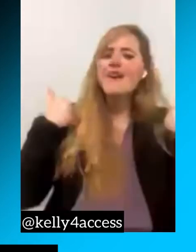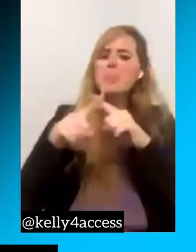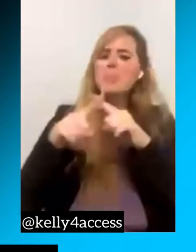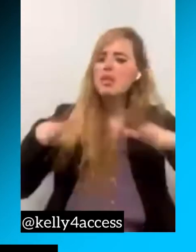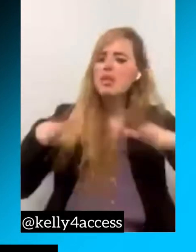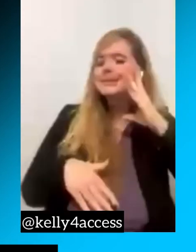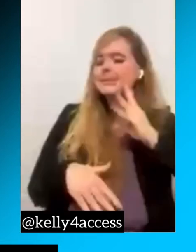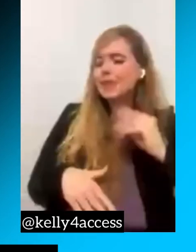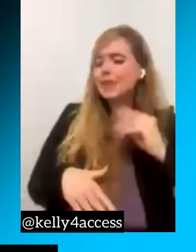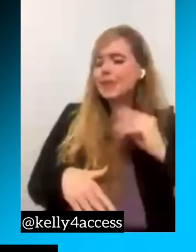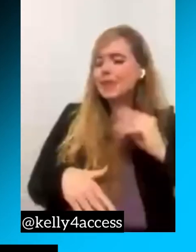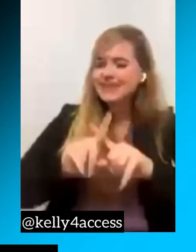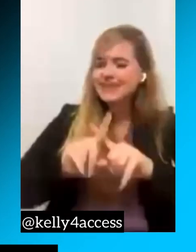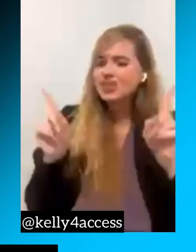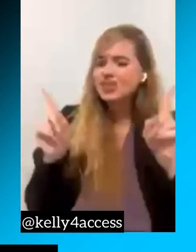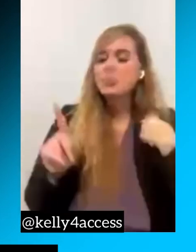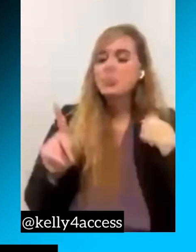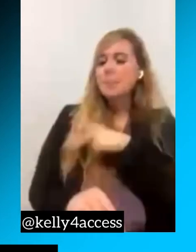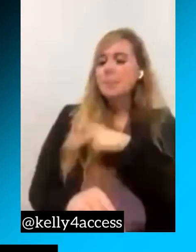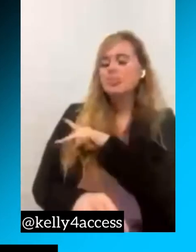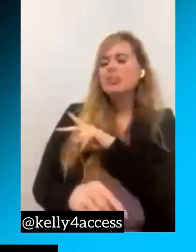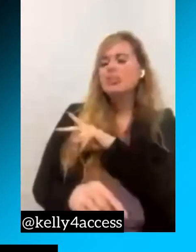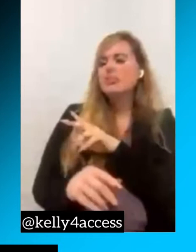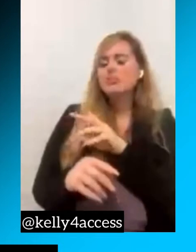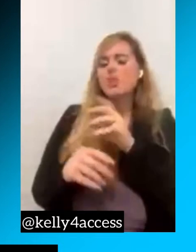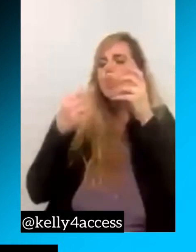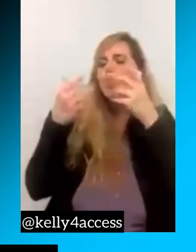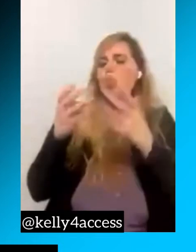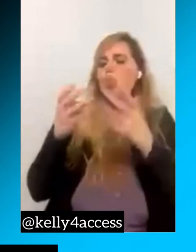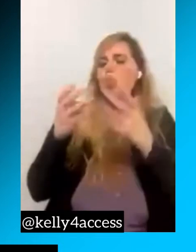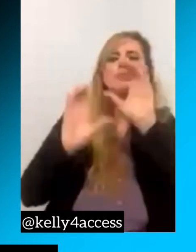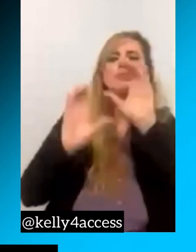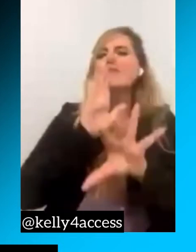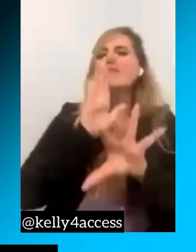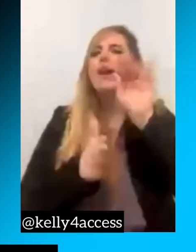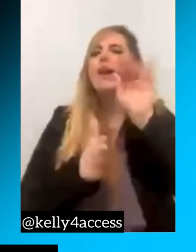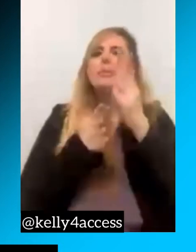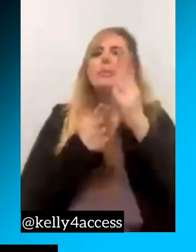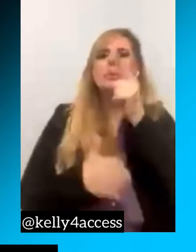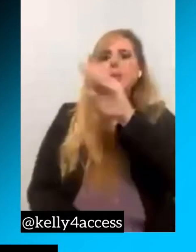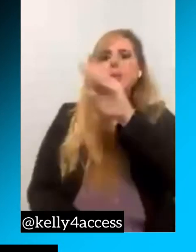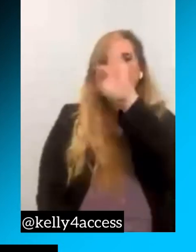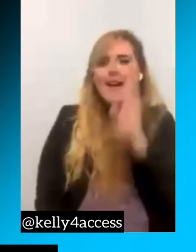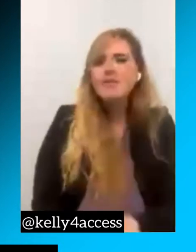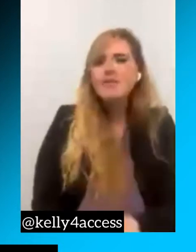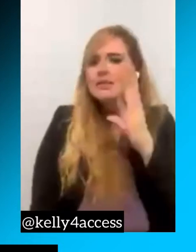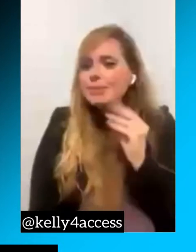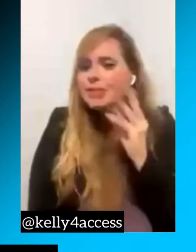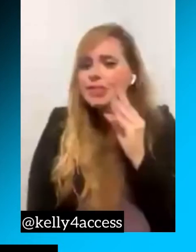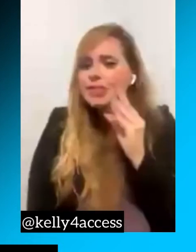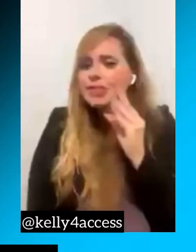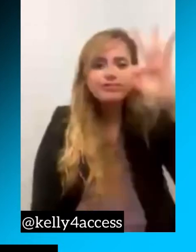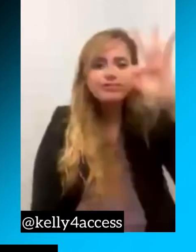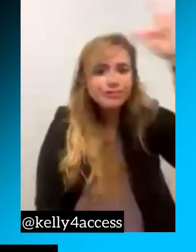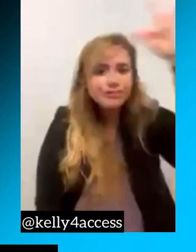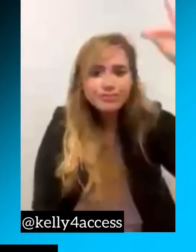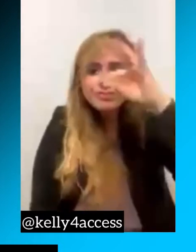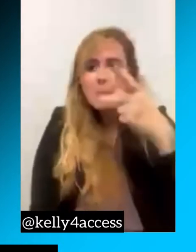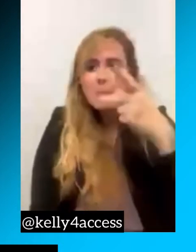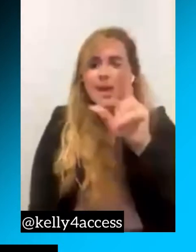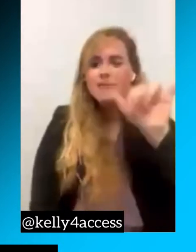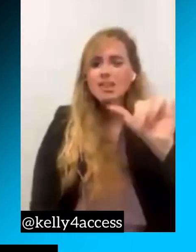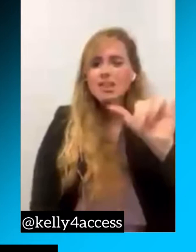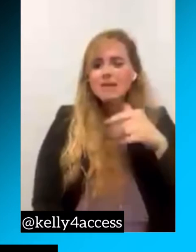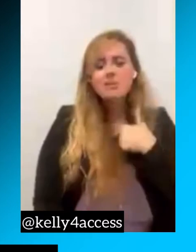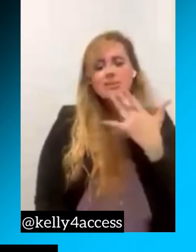And I personally wouldn't seek out someone who has no knowledge about polyamory whatsoever, because